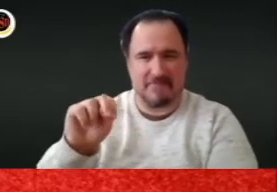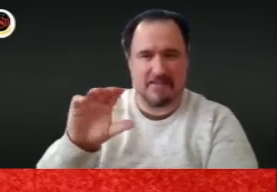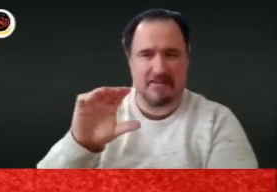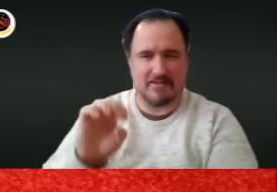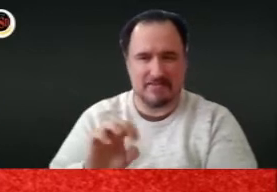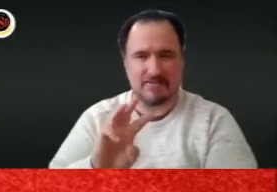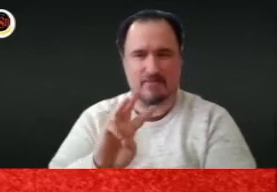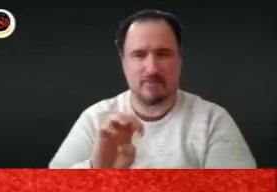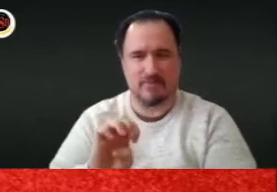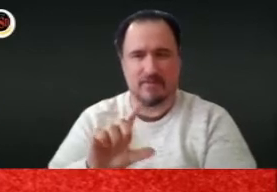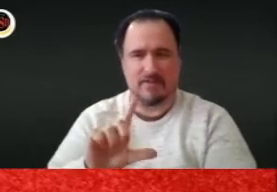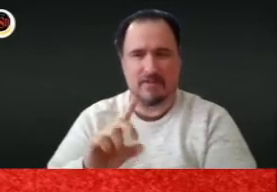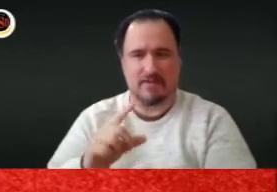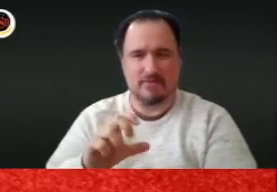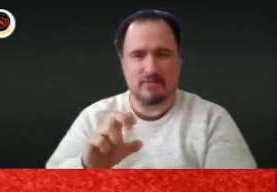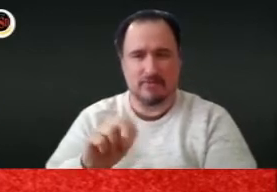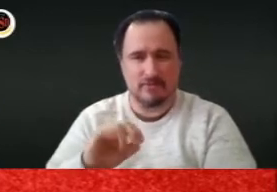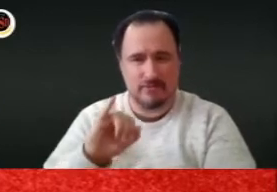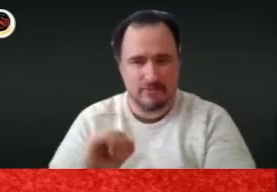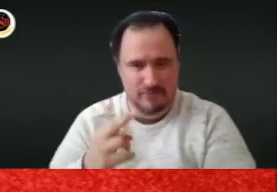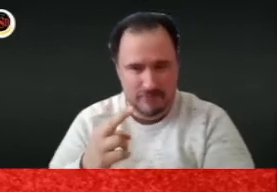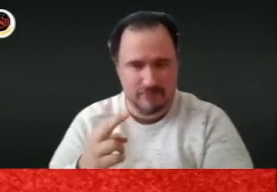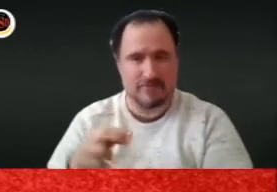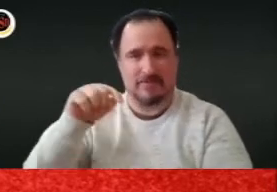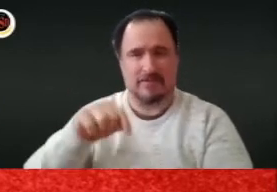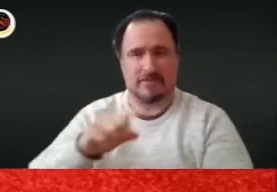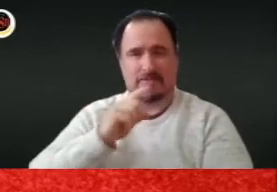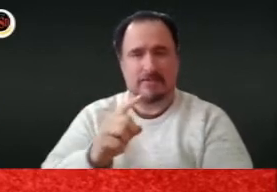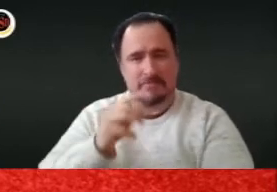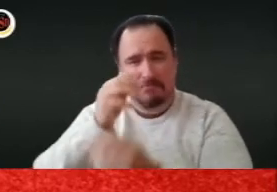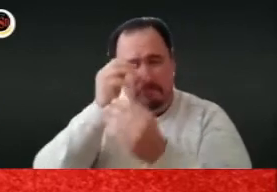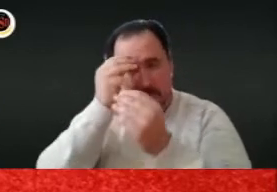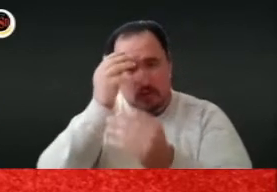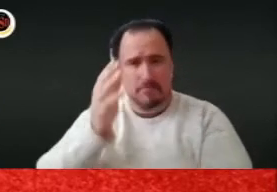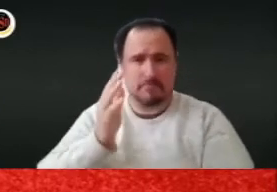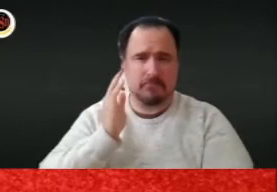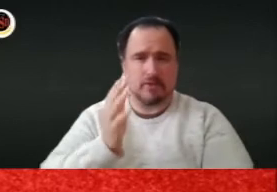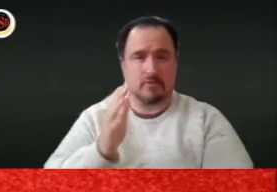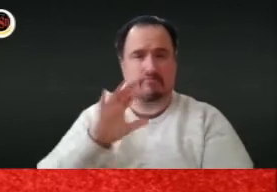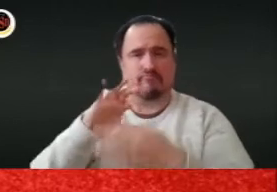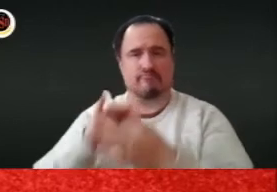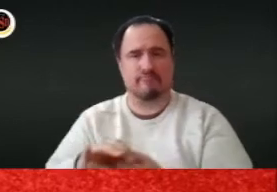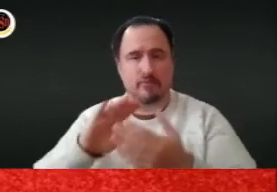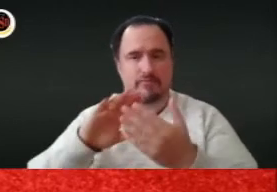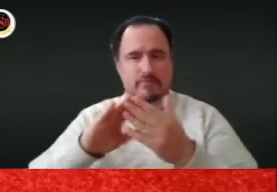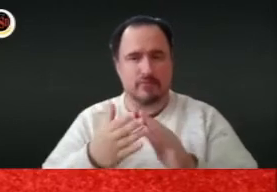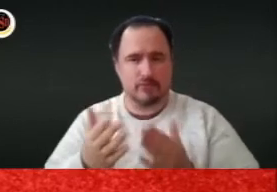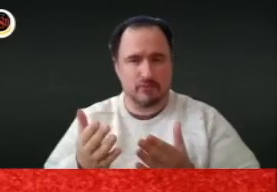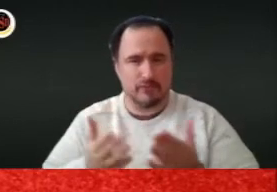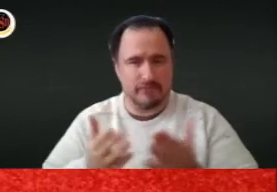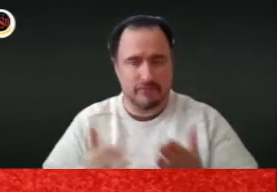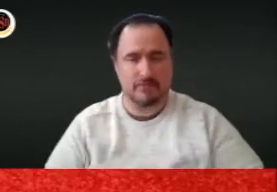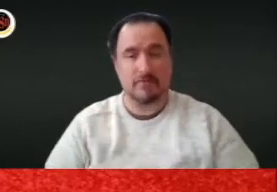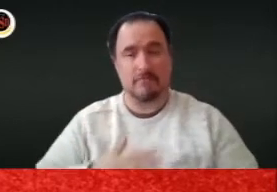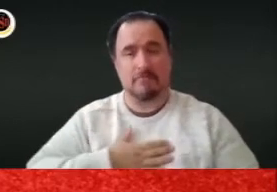my name is Lance Weldgen Jr., and this is an informative presentation about